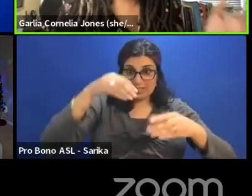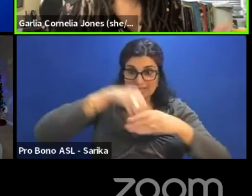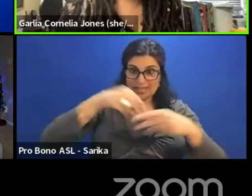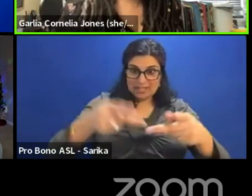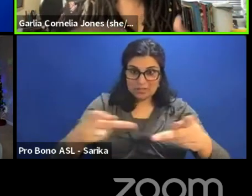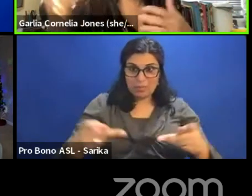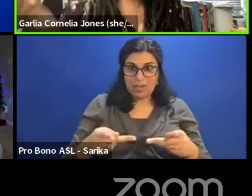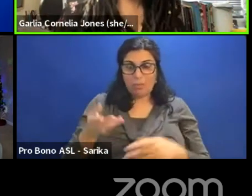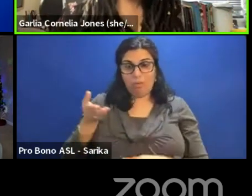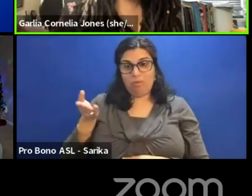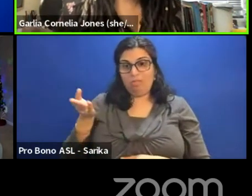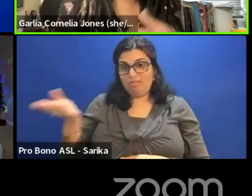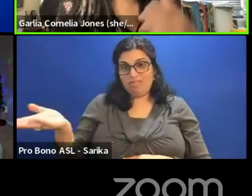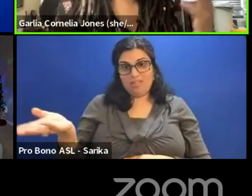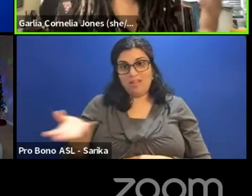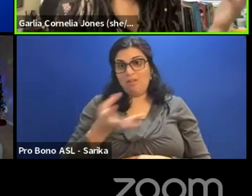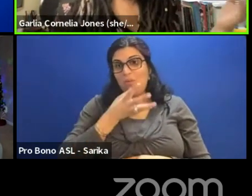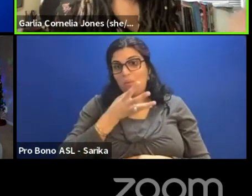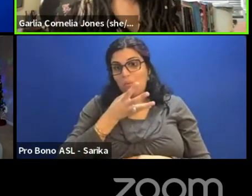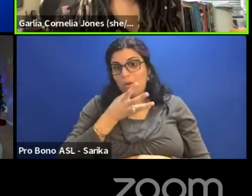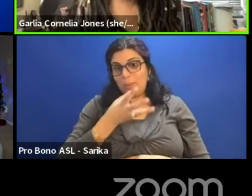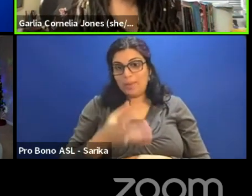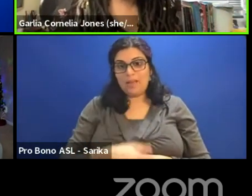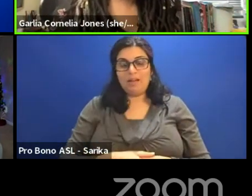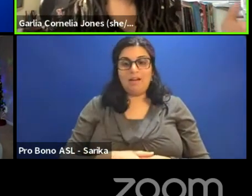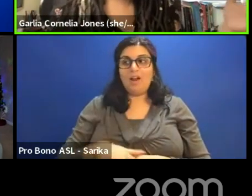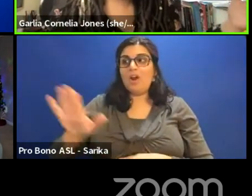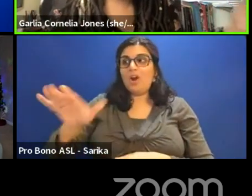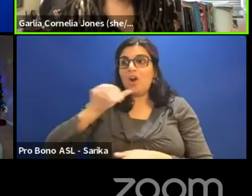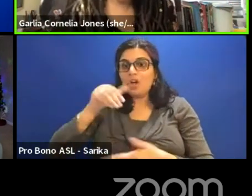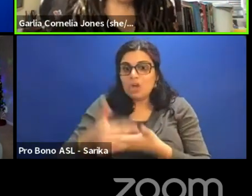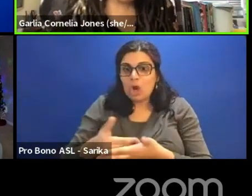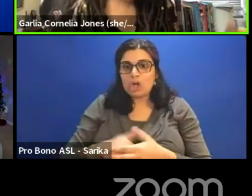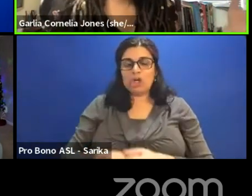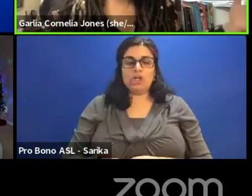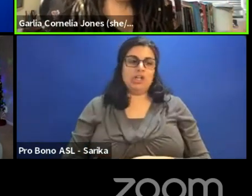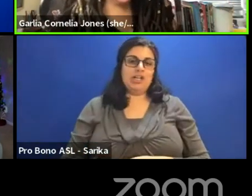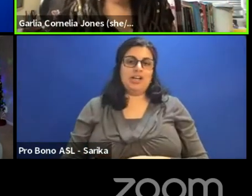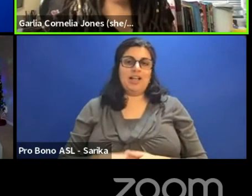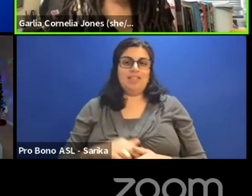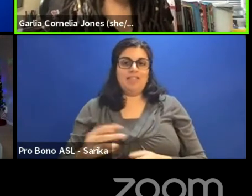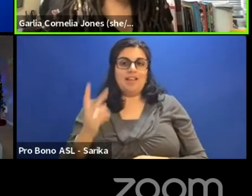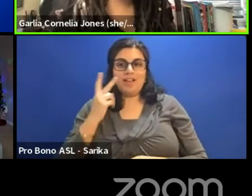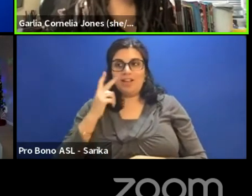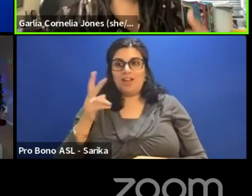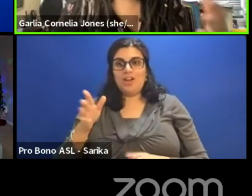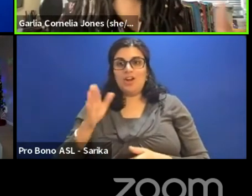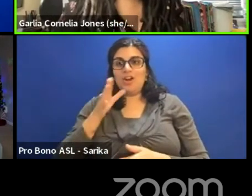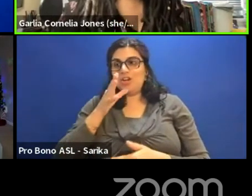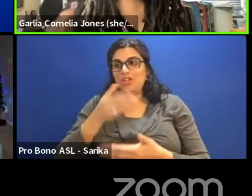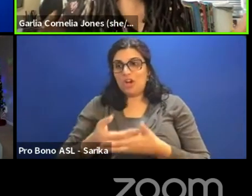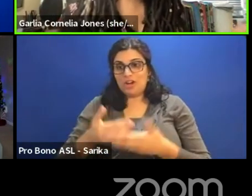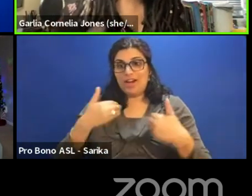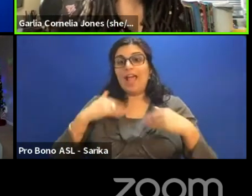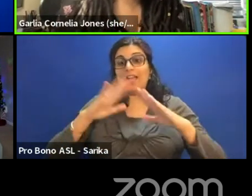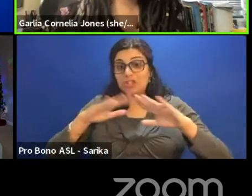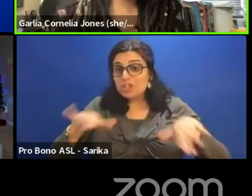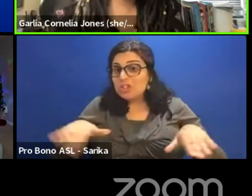was a woman and then her daughter, and then, you know, I saw her daughter have children, and